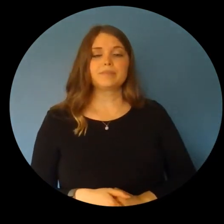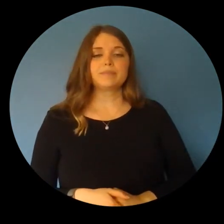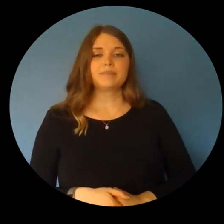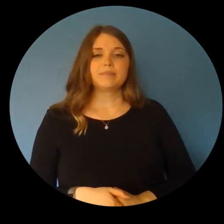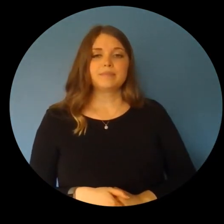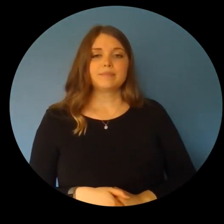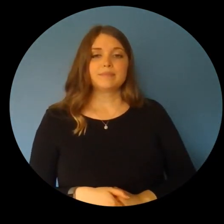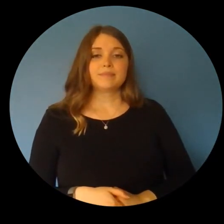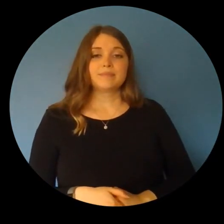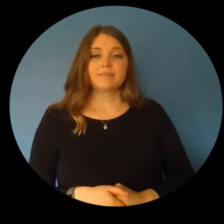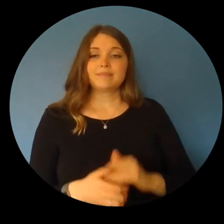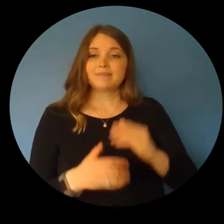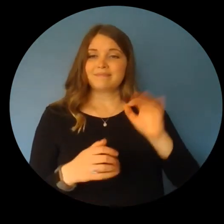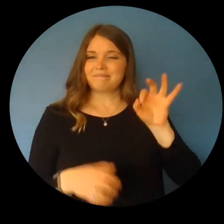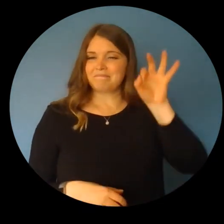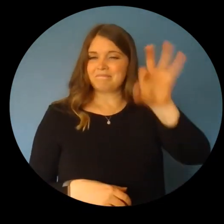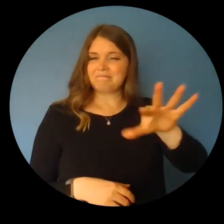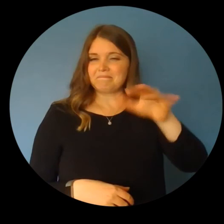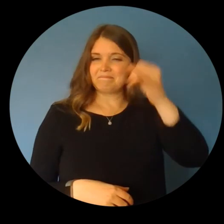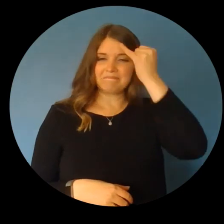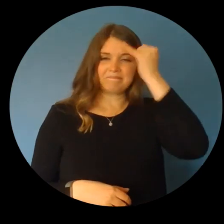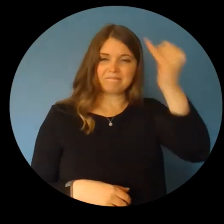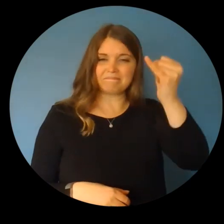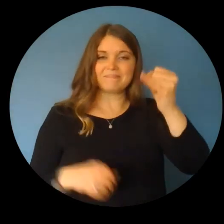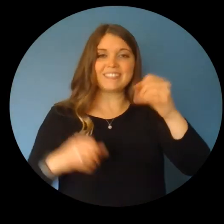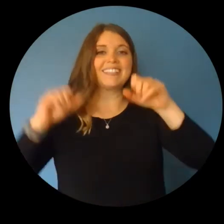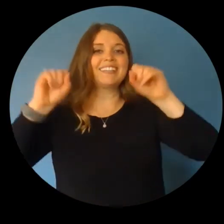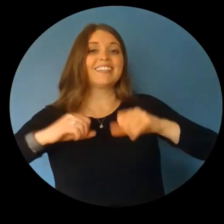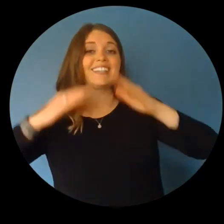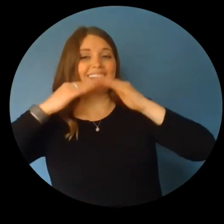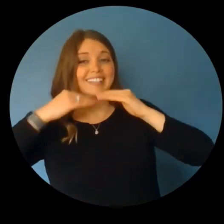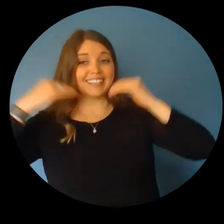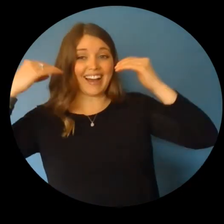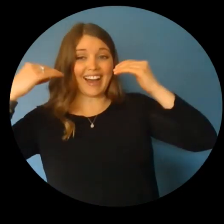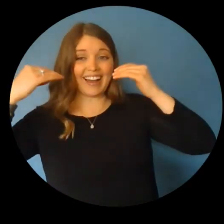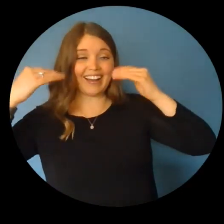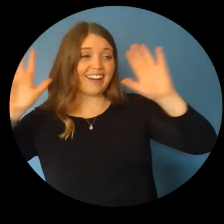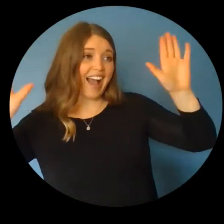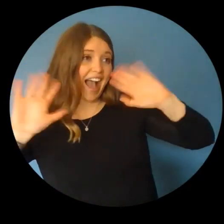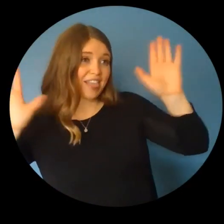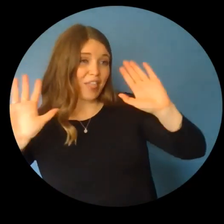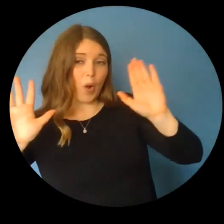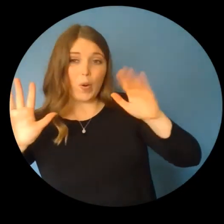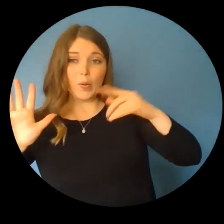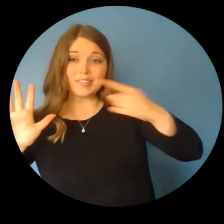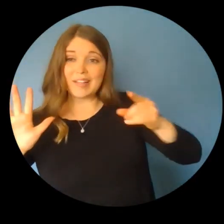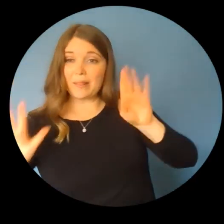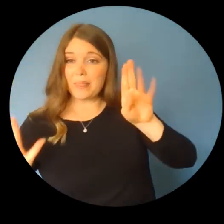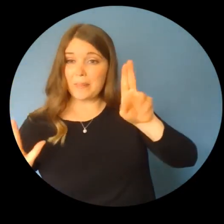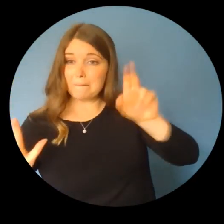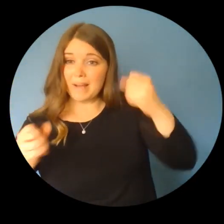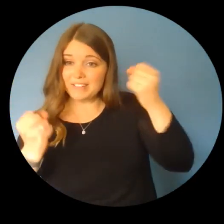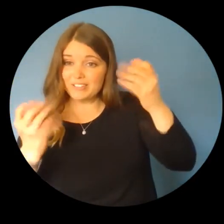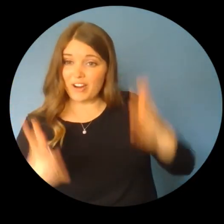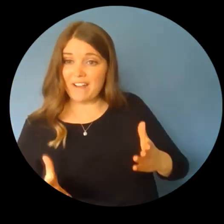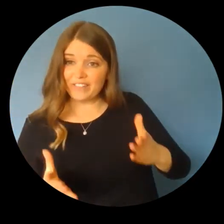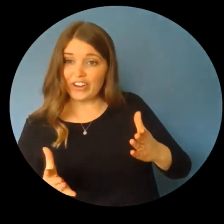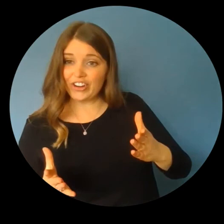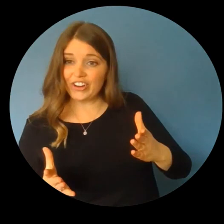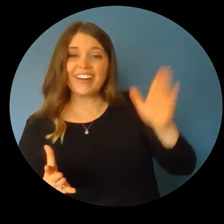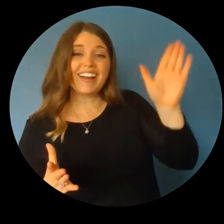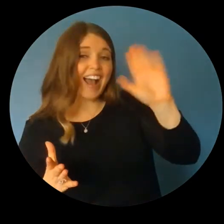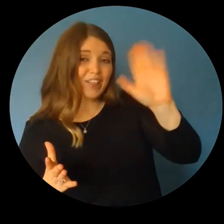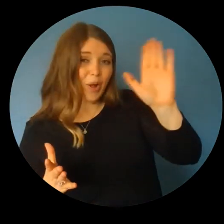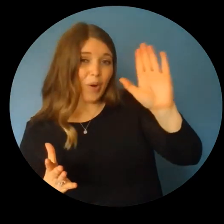Here are some ideas for you. You could smile and say hi to the bus driver. So when you get back to school,